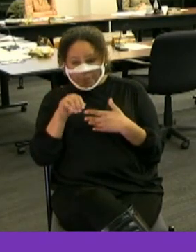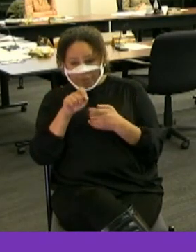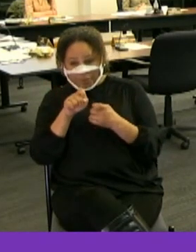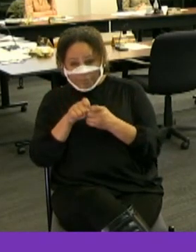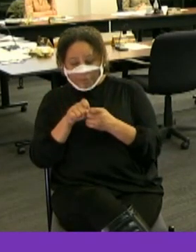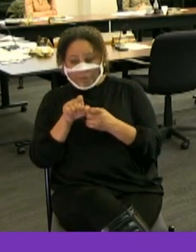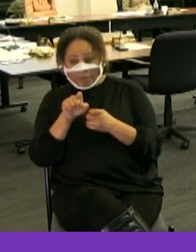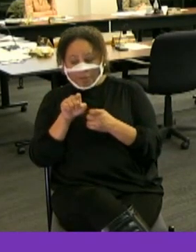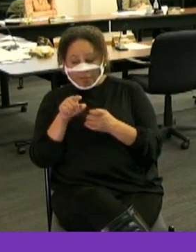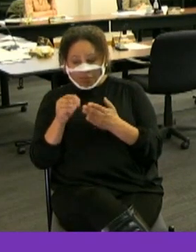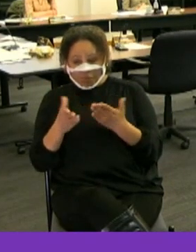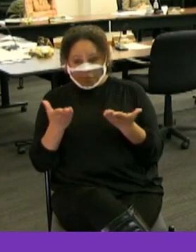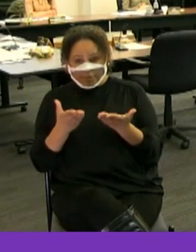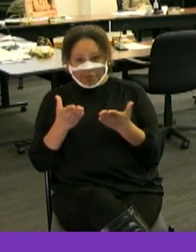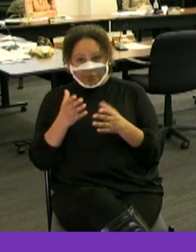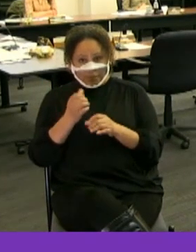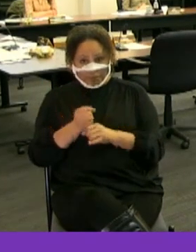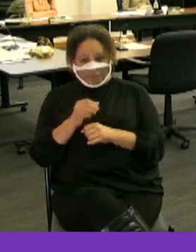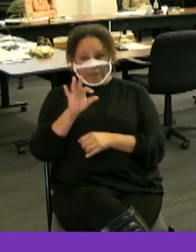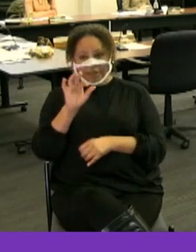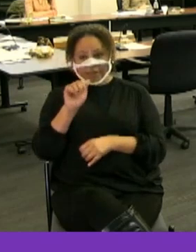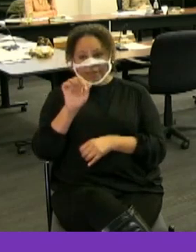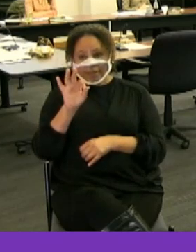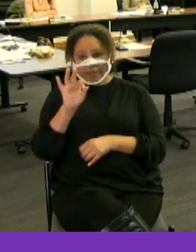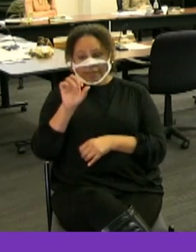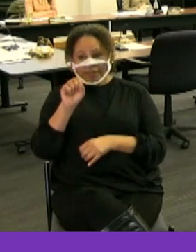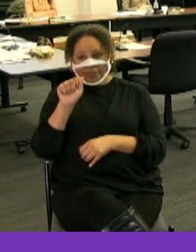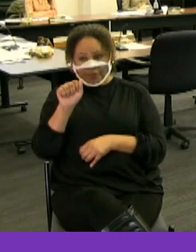that receive FAFSA.